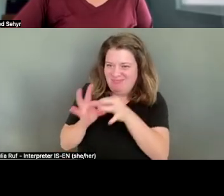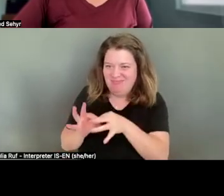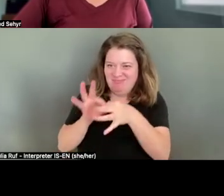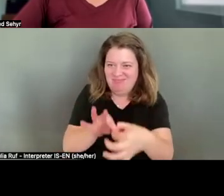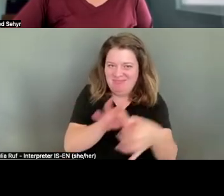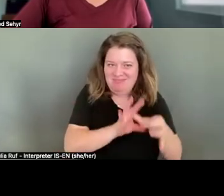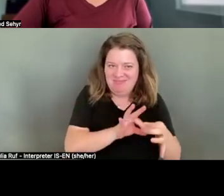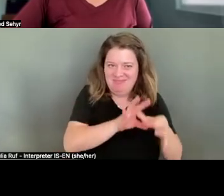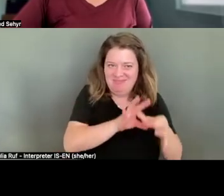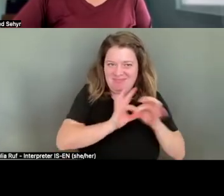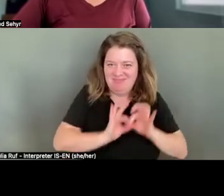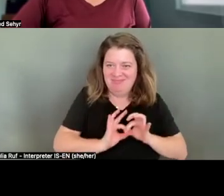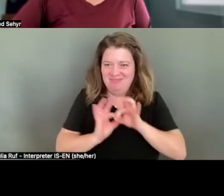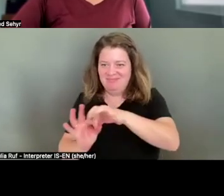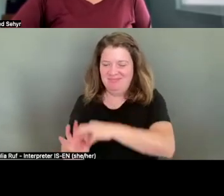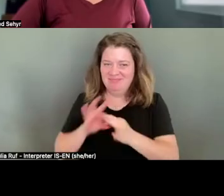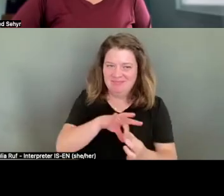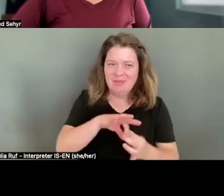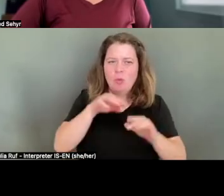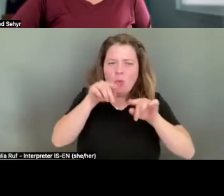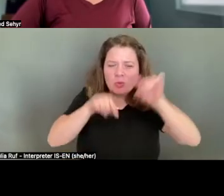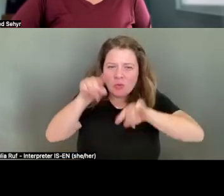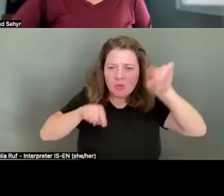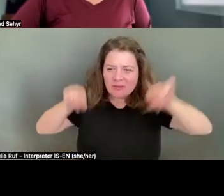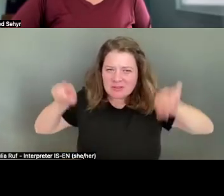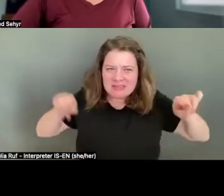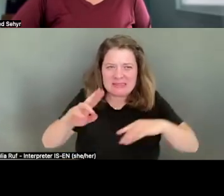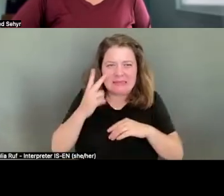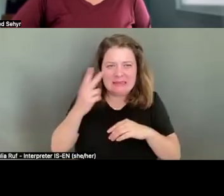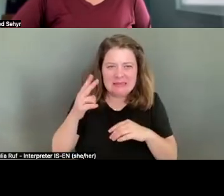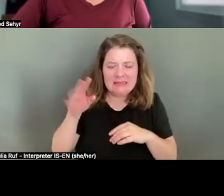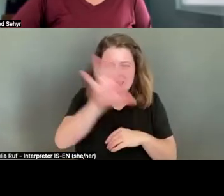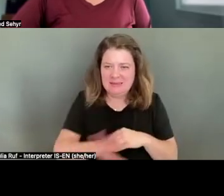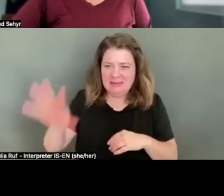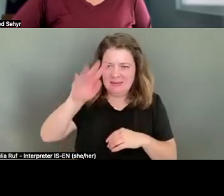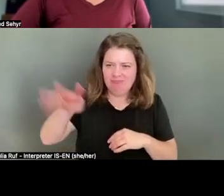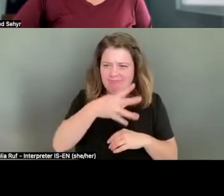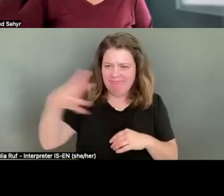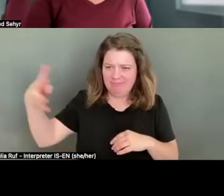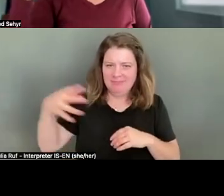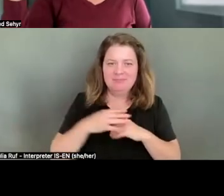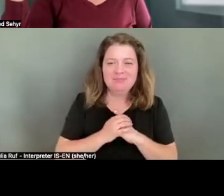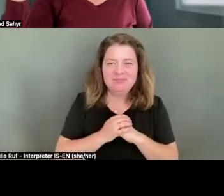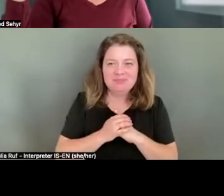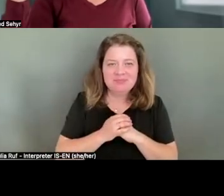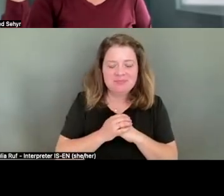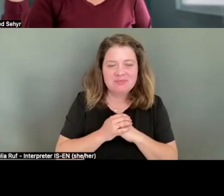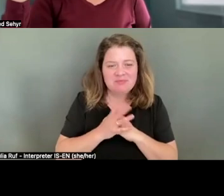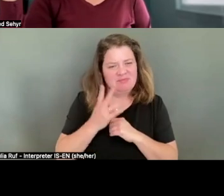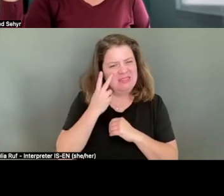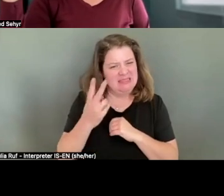diversity variables. Of course, what we see, unsurprisingly, that all the semantic